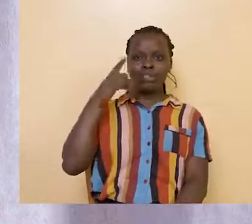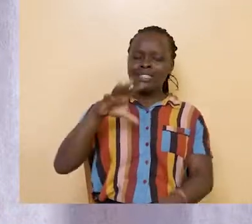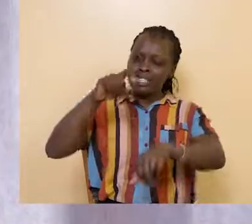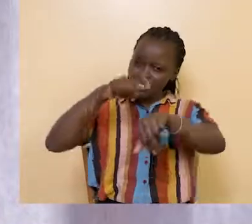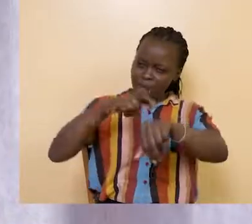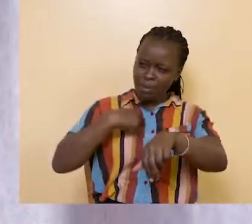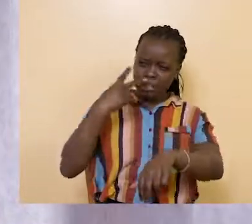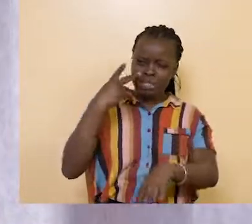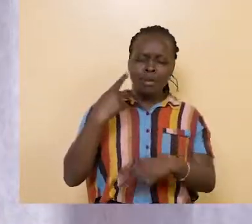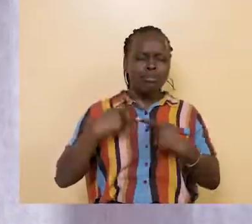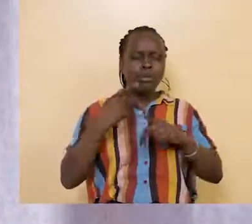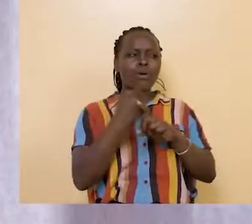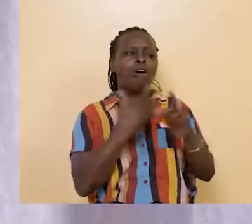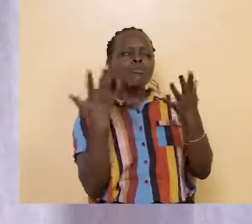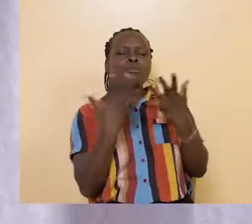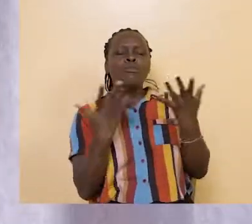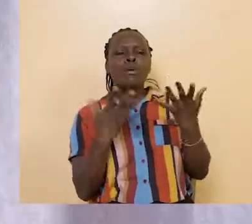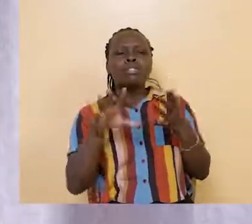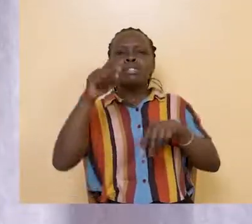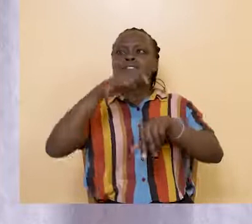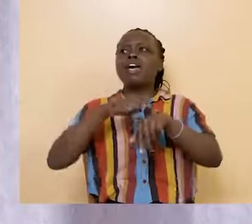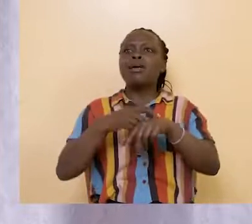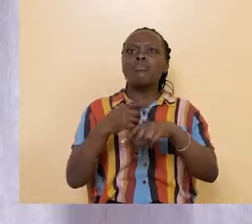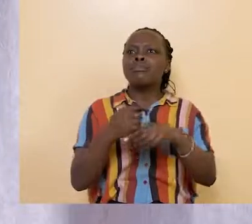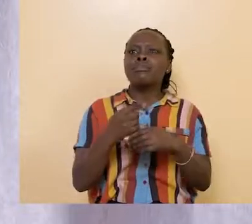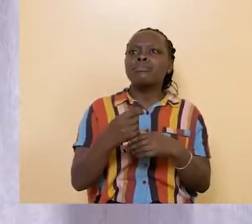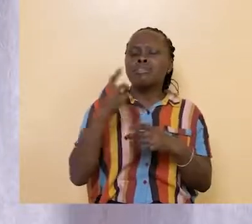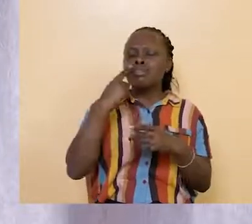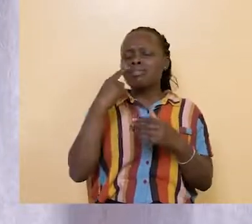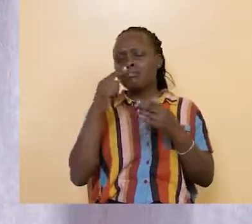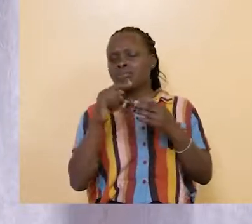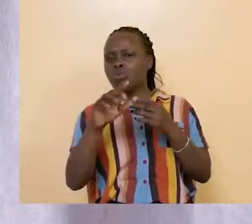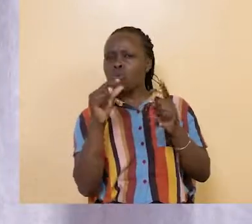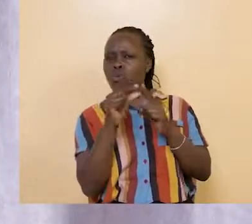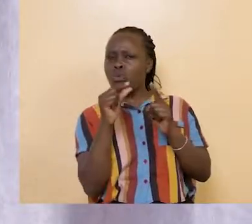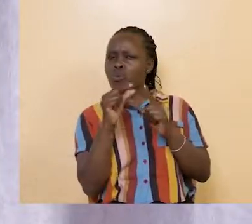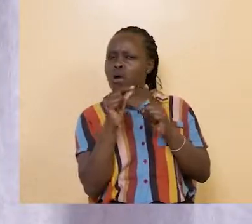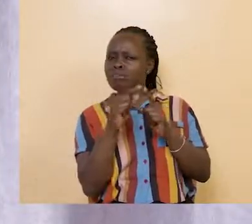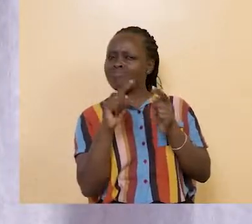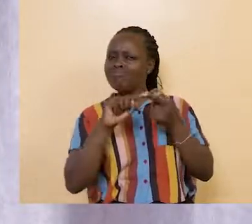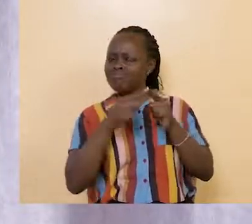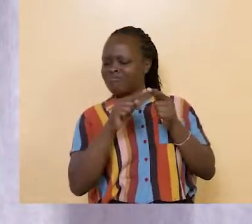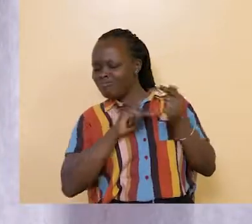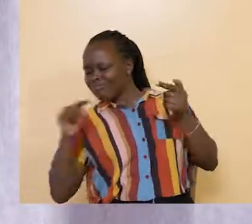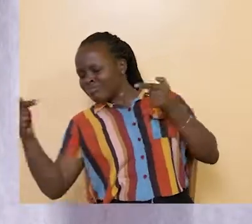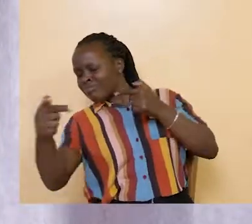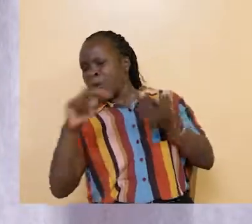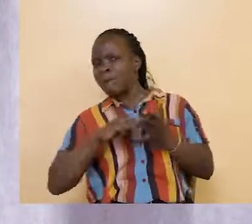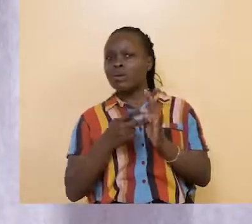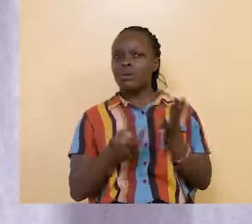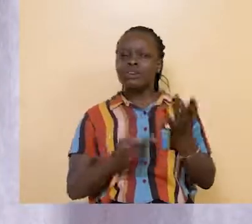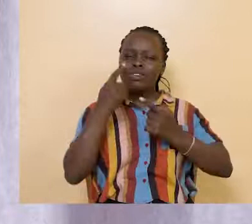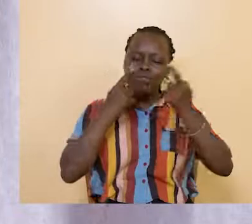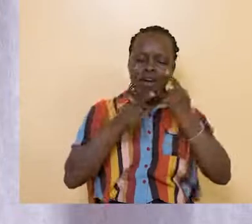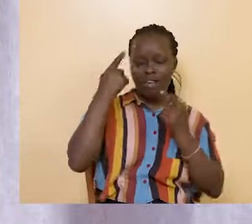time and see where people are coming from. Take time and see even beyond the hurtful words that people are saying to you. Some of it is a